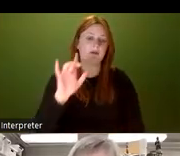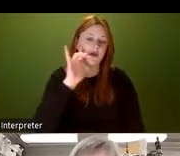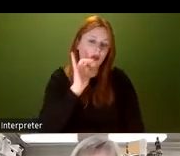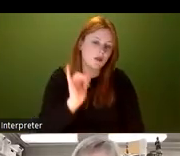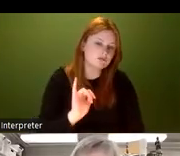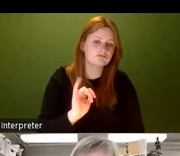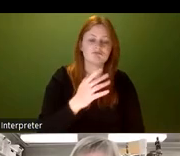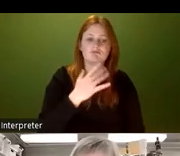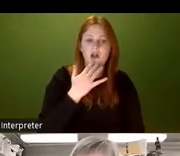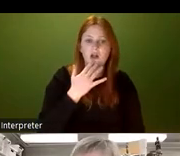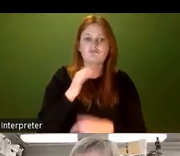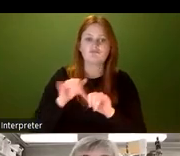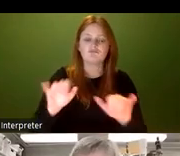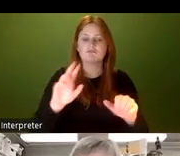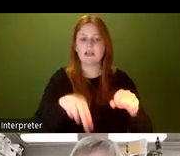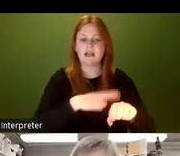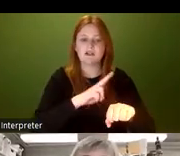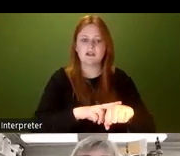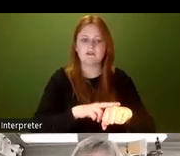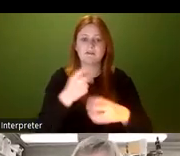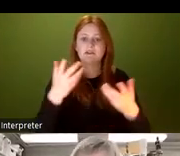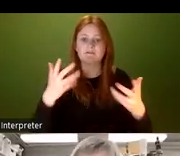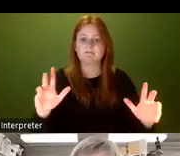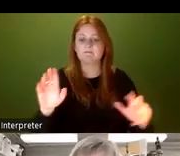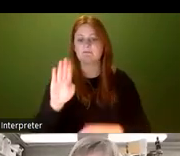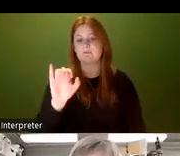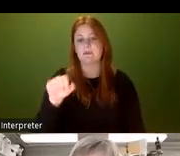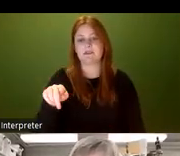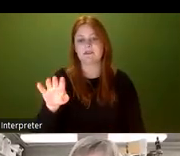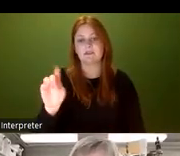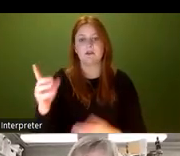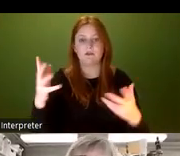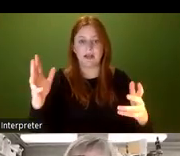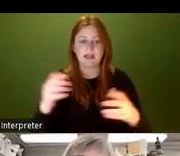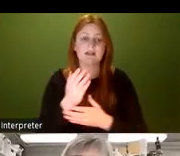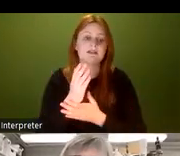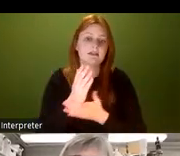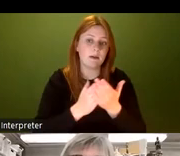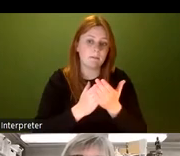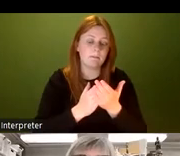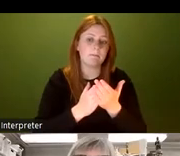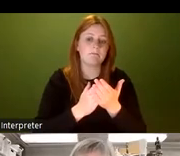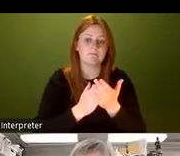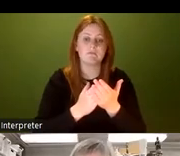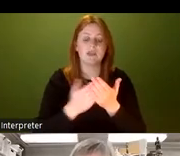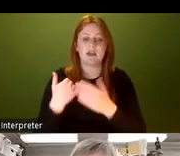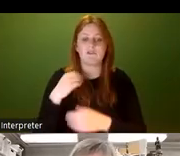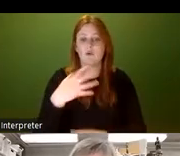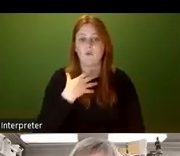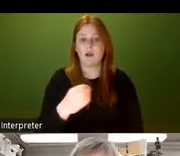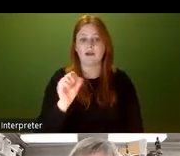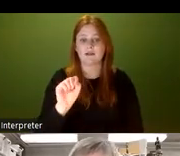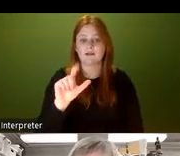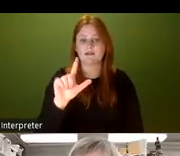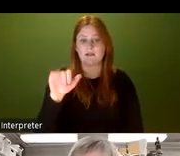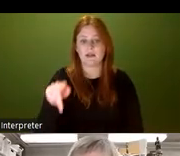often are. These have all been bisqued. Some of them are dipped into a white slip. And that's what you